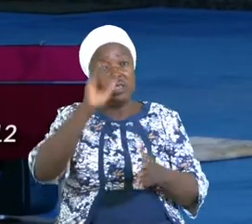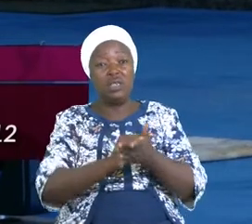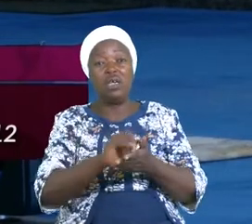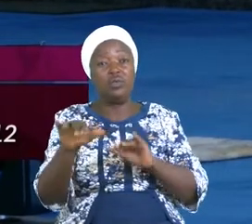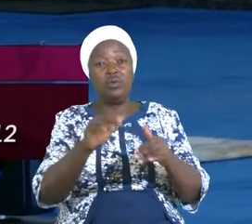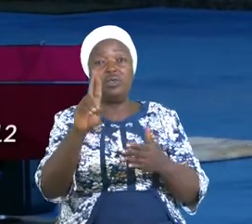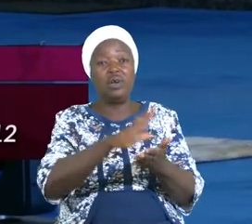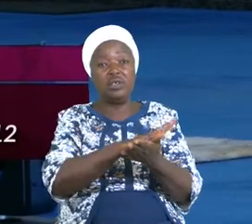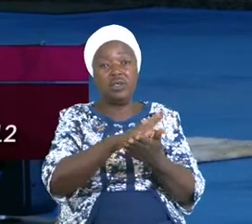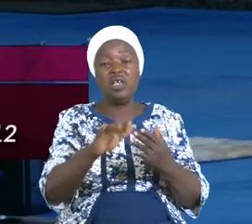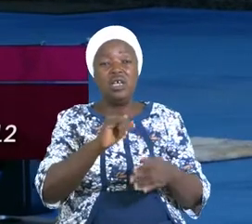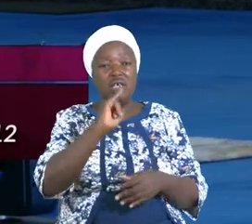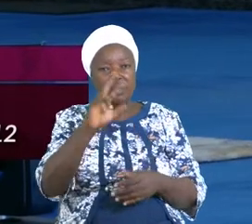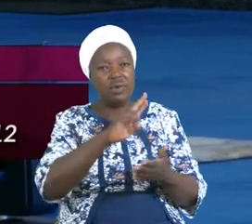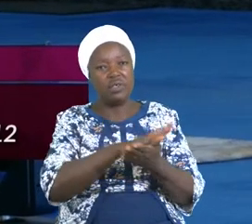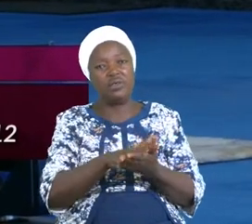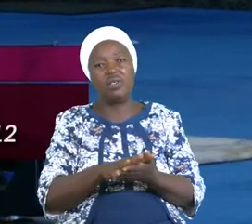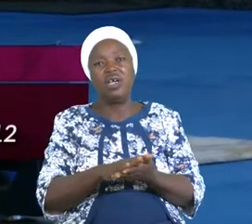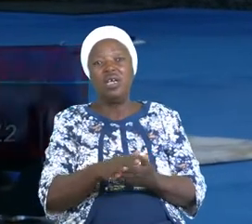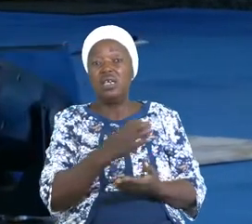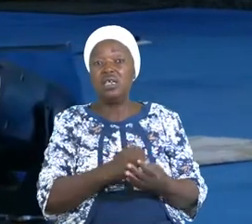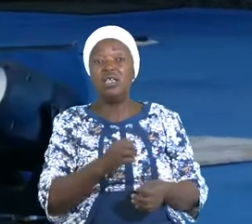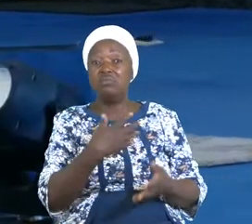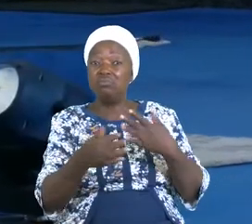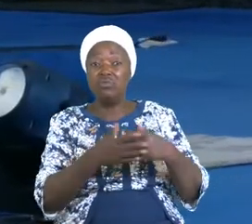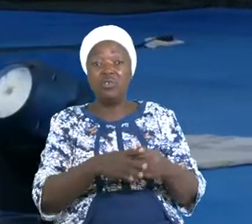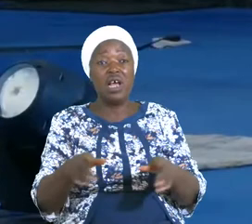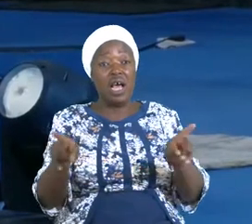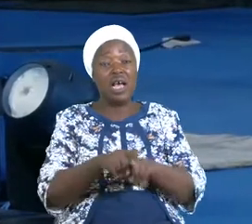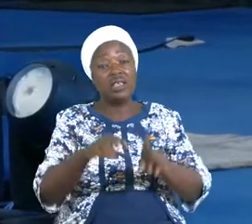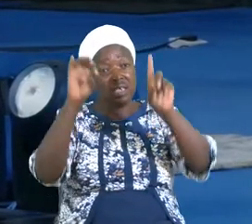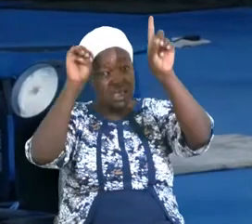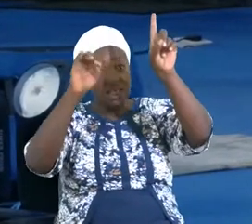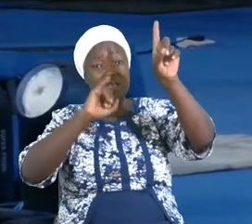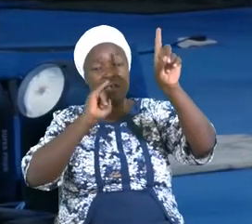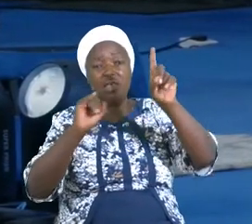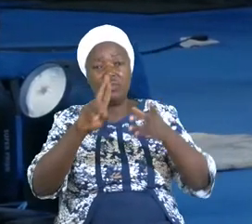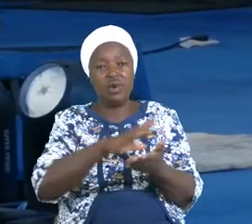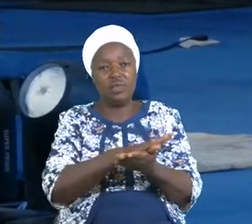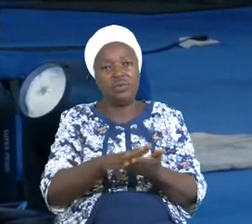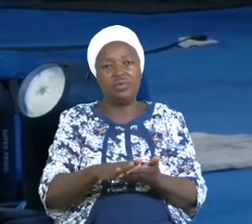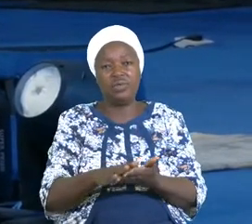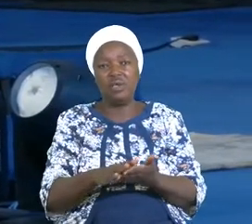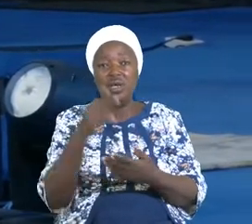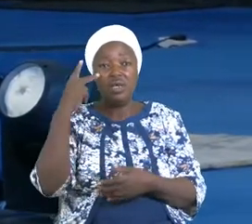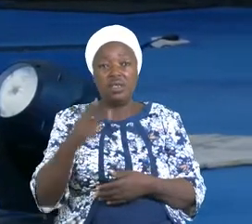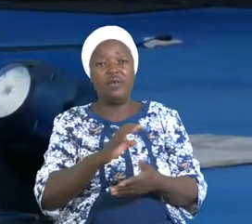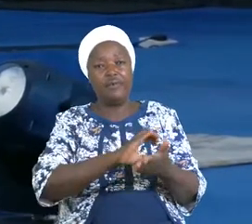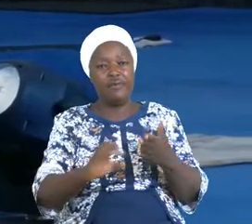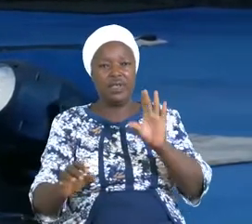is righteous, even as he is righteous. Look at verse 8.